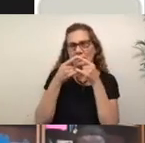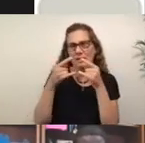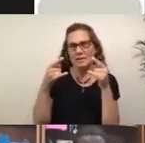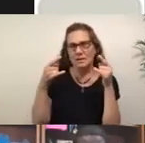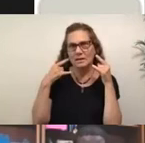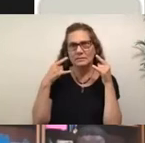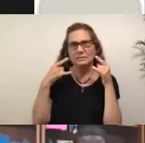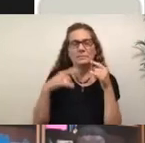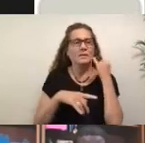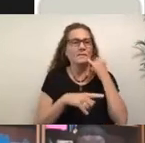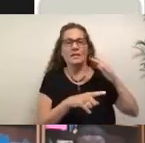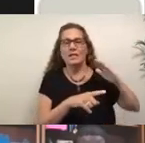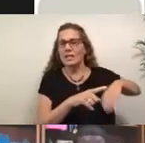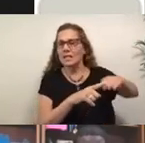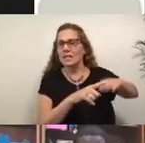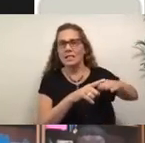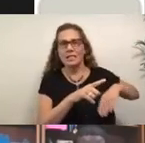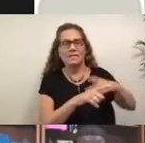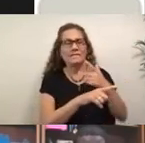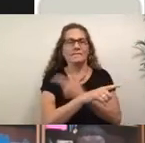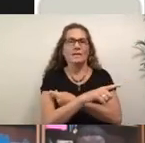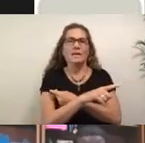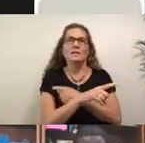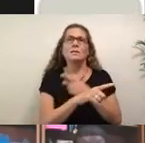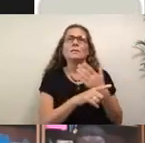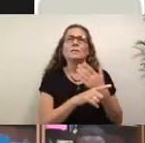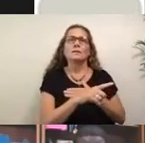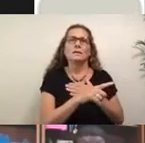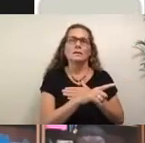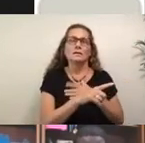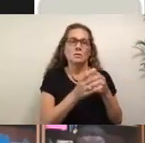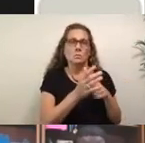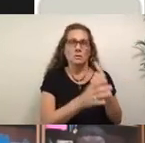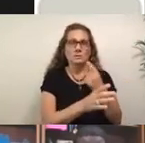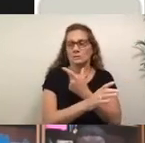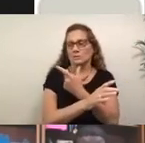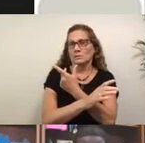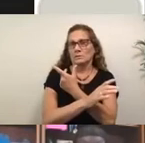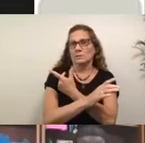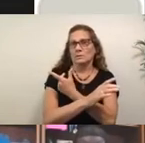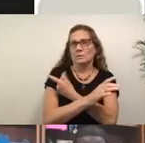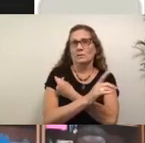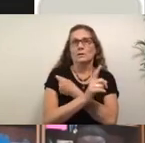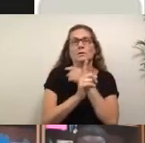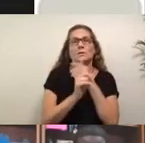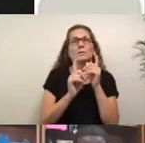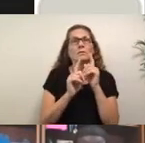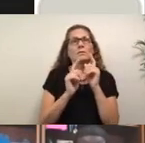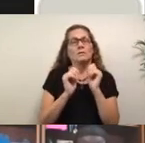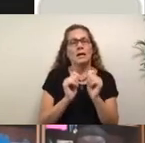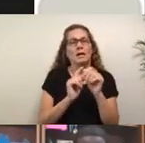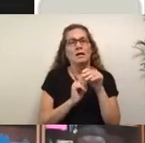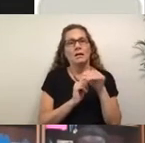learning that in some cases, vaccinated people can spread the disease. So what are we trying to do to get into the community? Well, we are